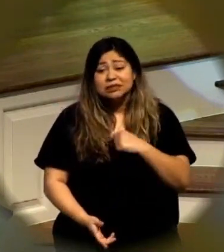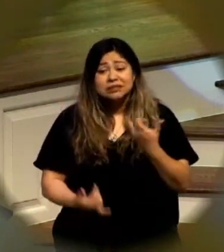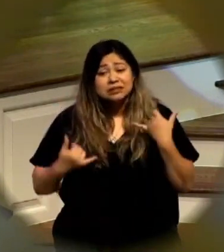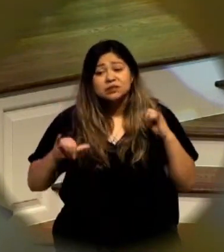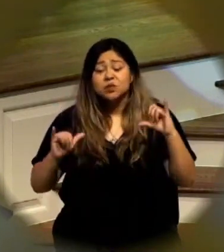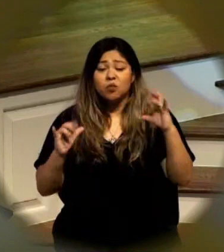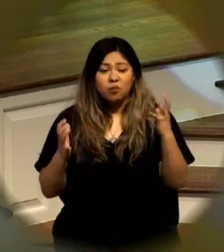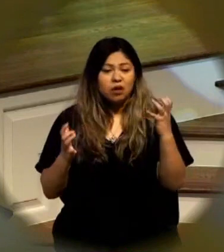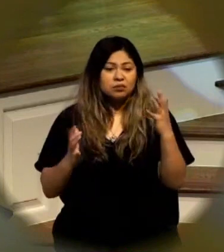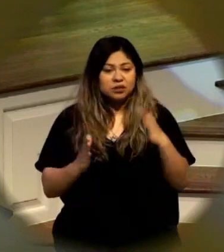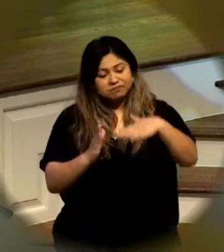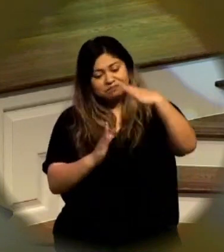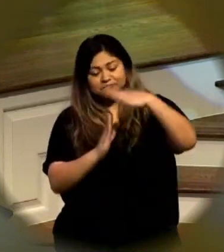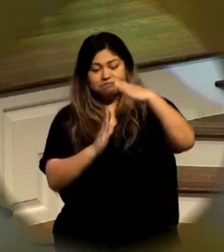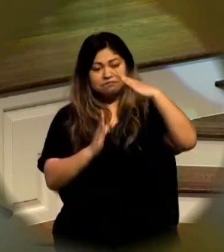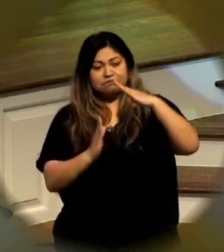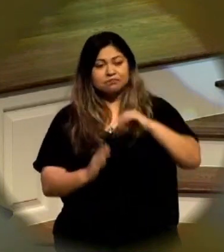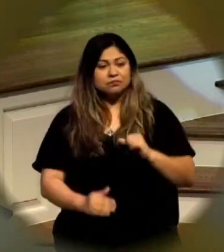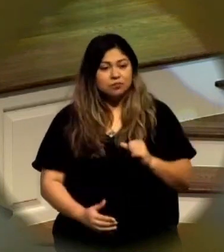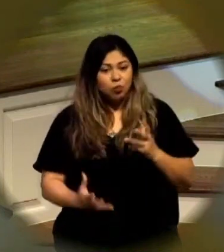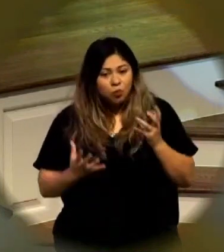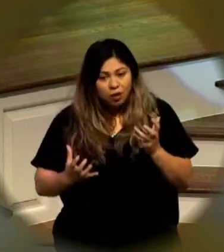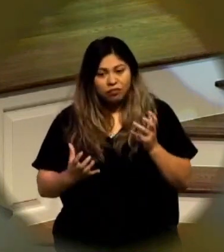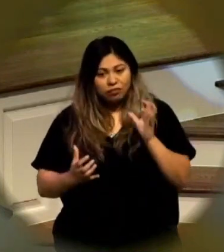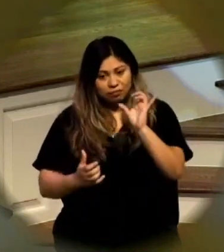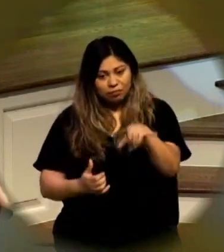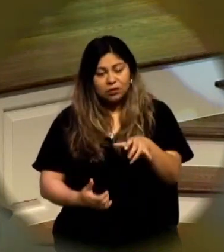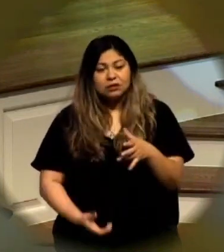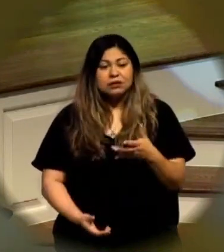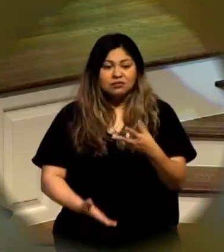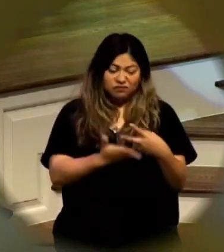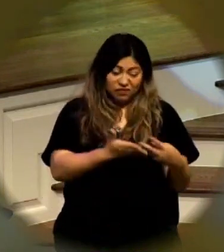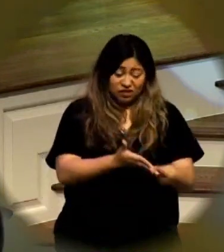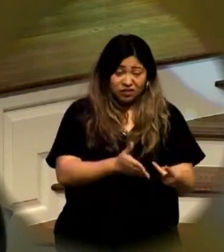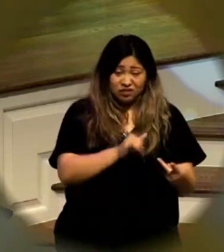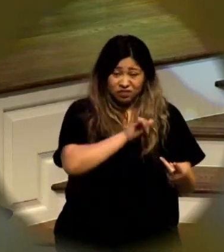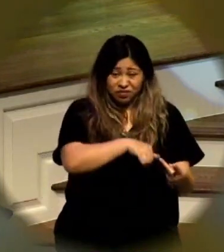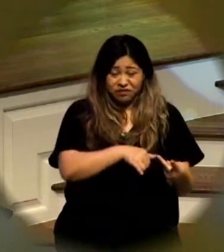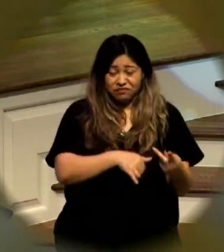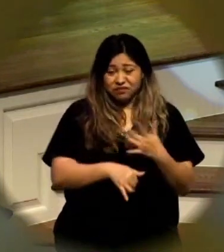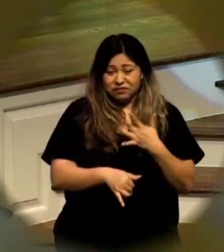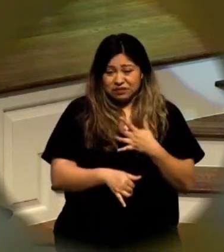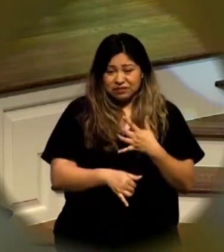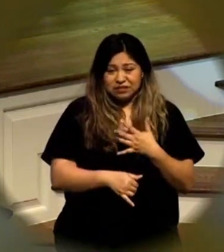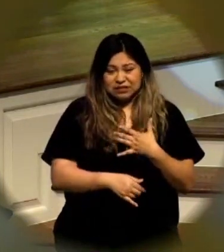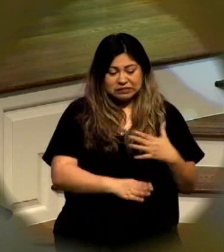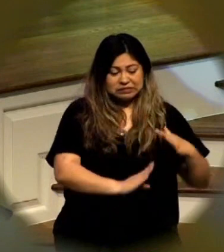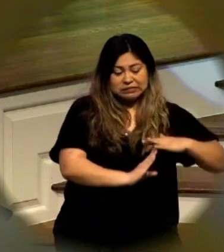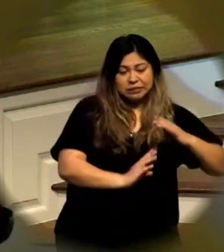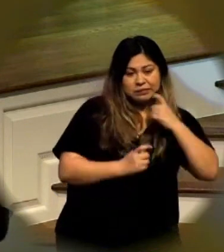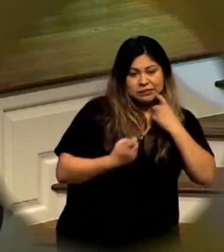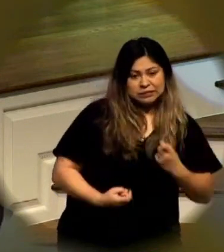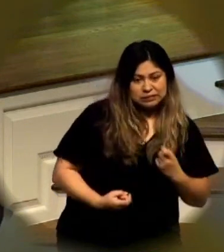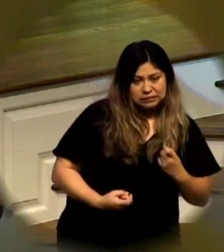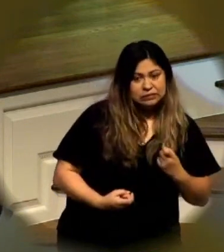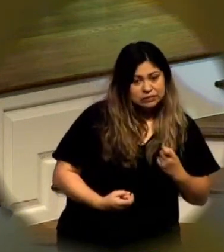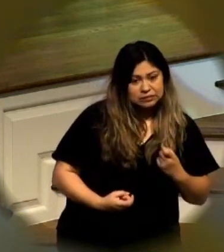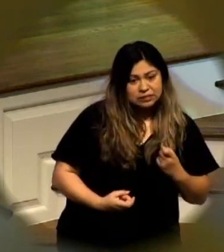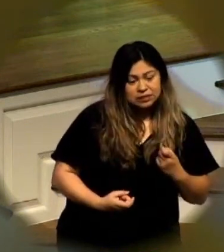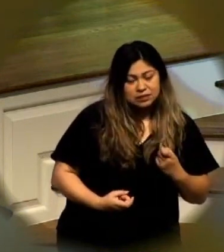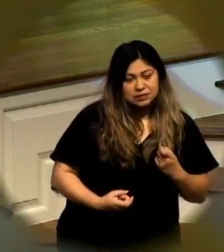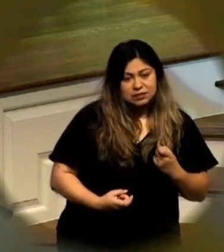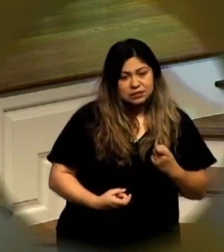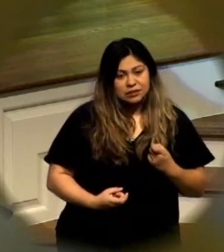be the best. We live in a day and age where failure seems to be the greatest sin of all. It's almost a classic now, although I